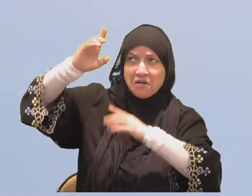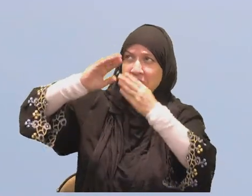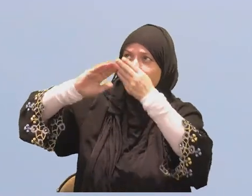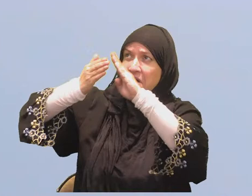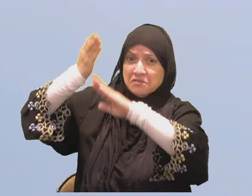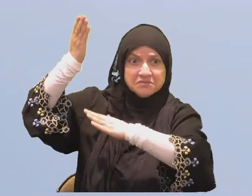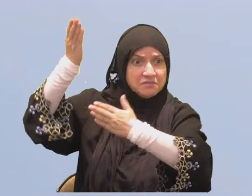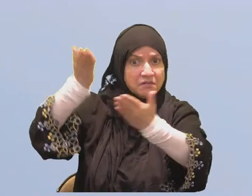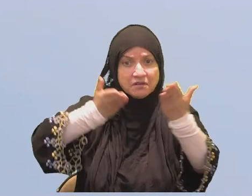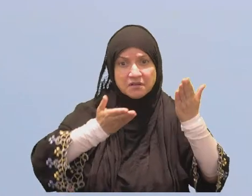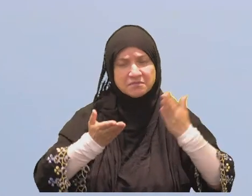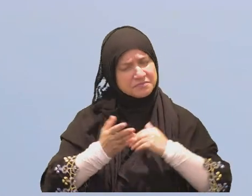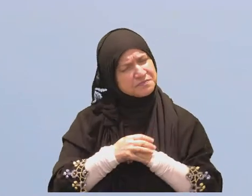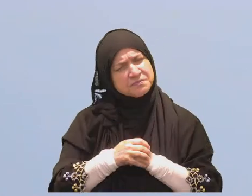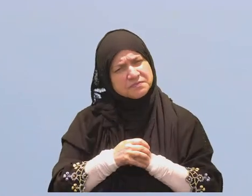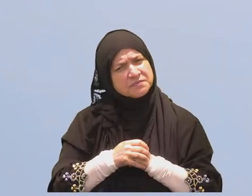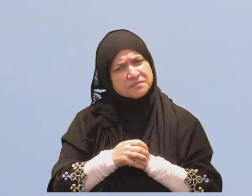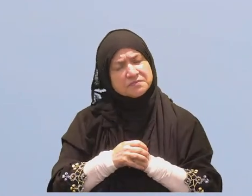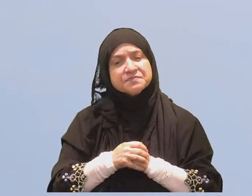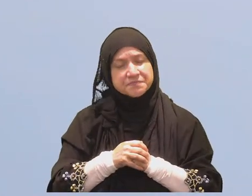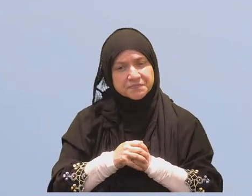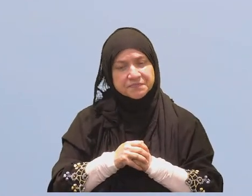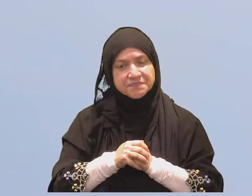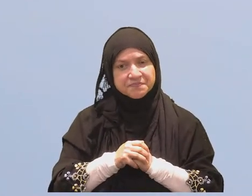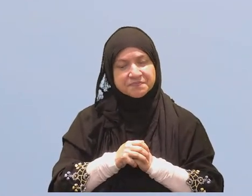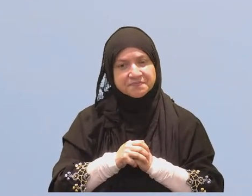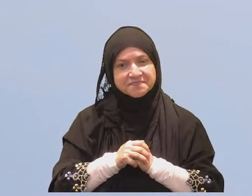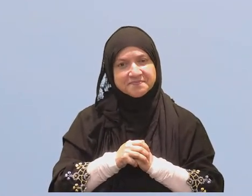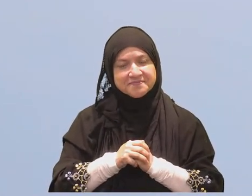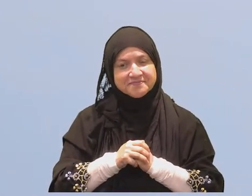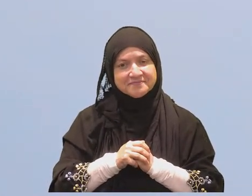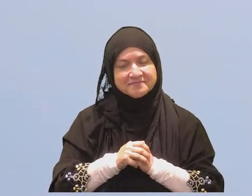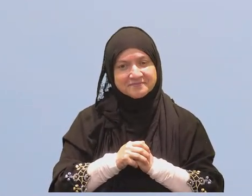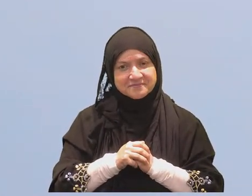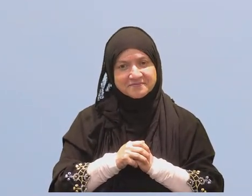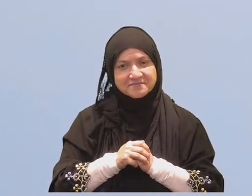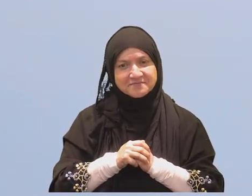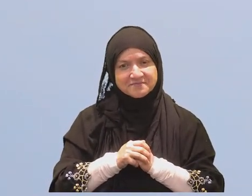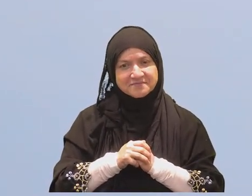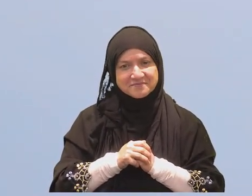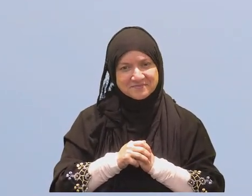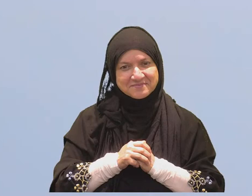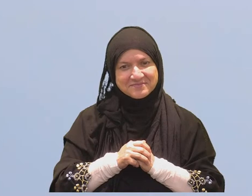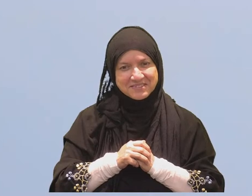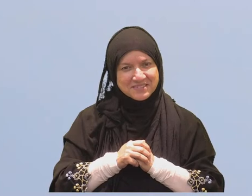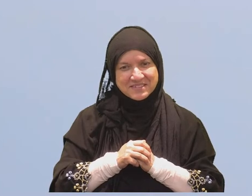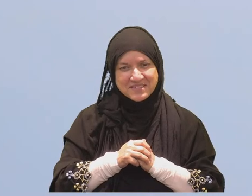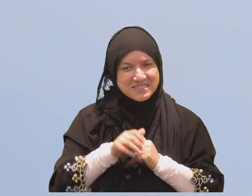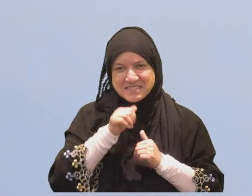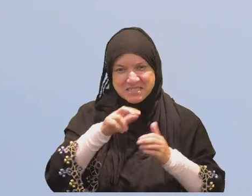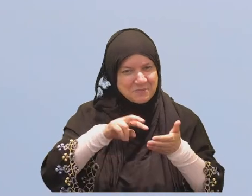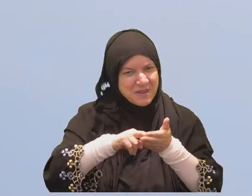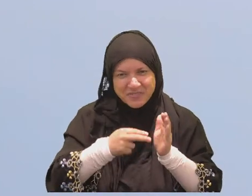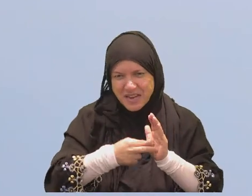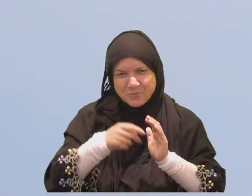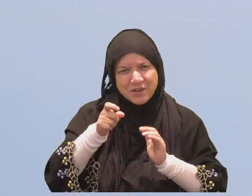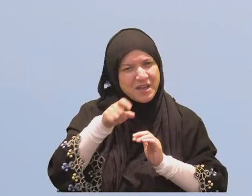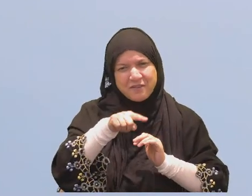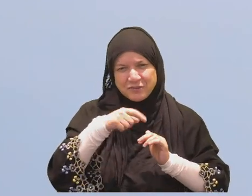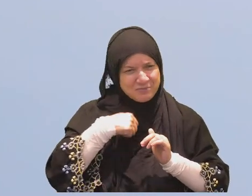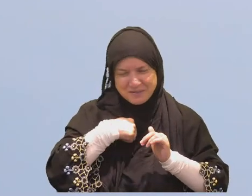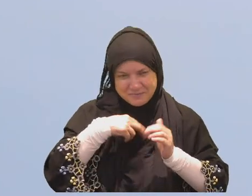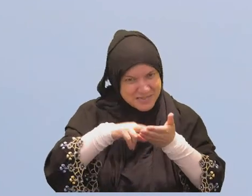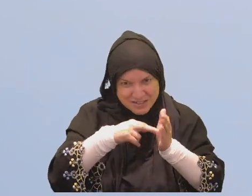to make anyone feel guilty or to start redesigning your homes, but just to remind myself, all of you,